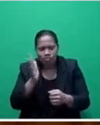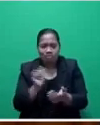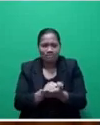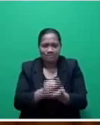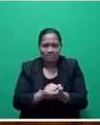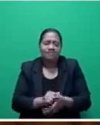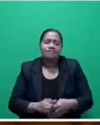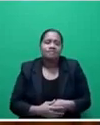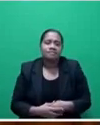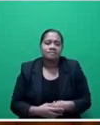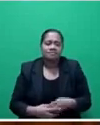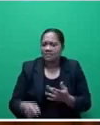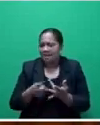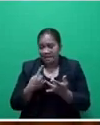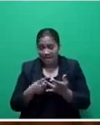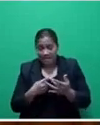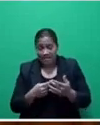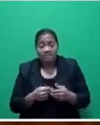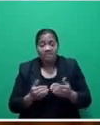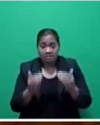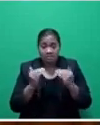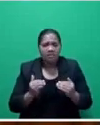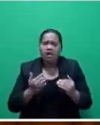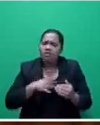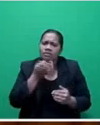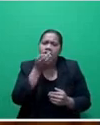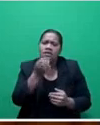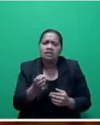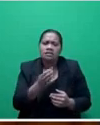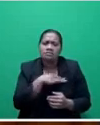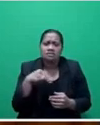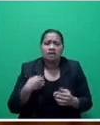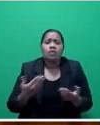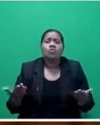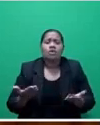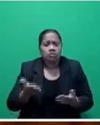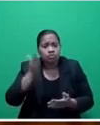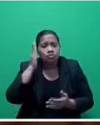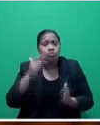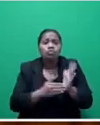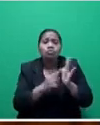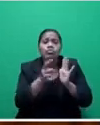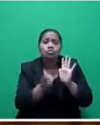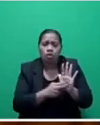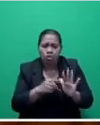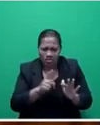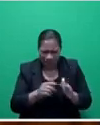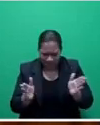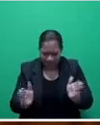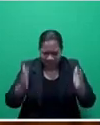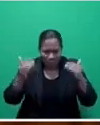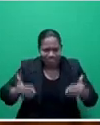And on another note, Mr. Speaker, I would like to ask the Prime Minister, where is school zoning? Where is it now? Is it in